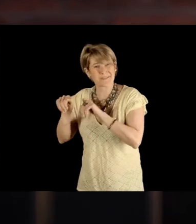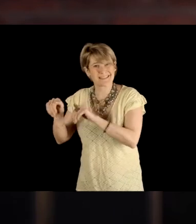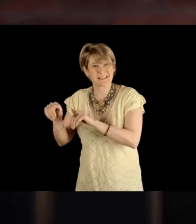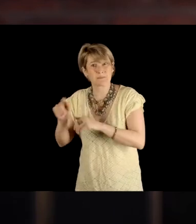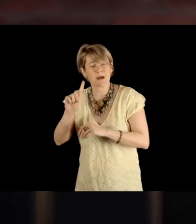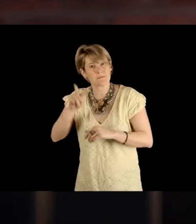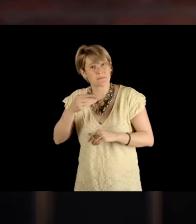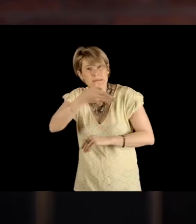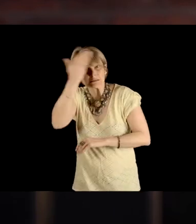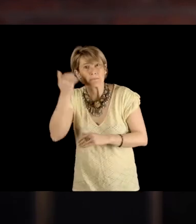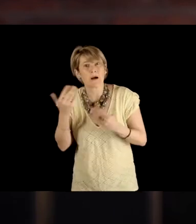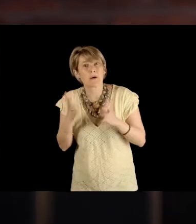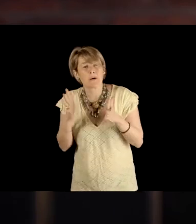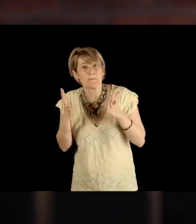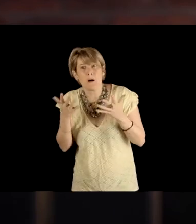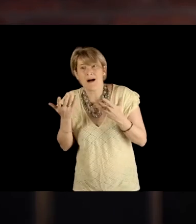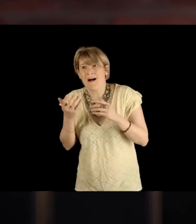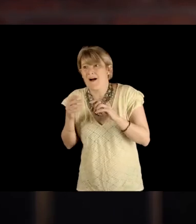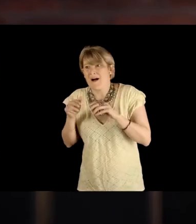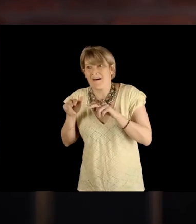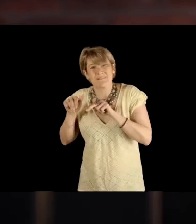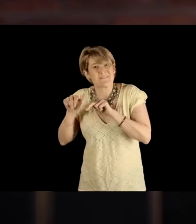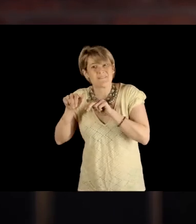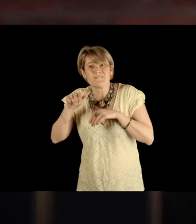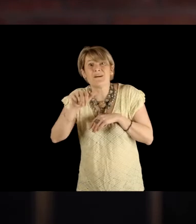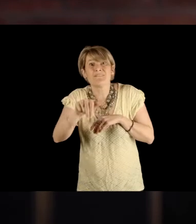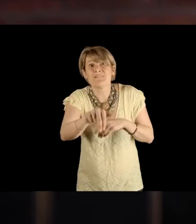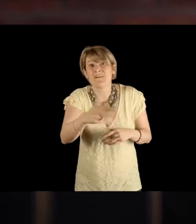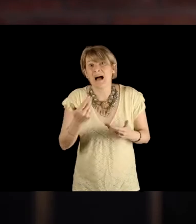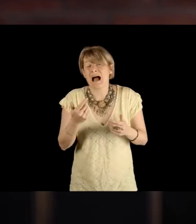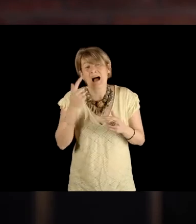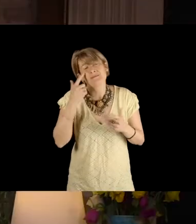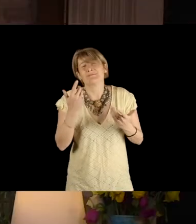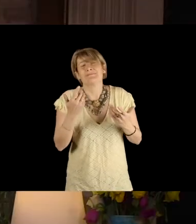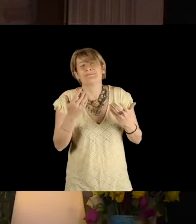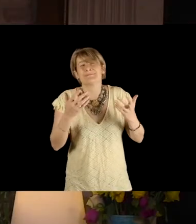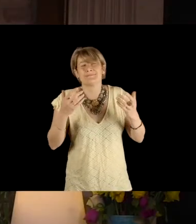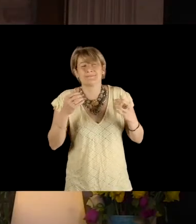or samskaras. How we can remove them.